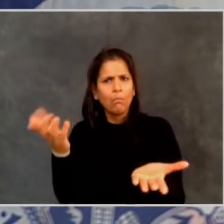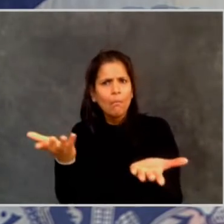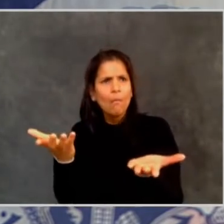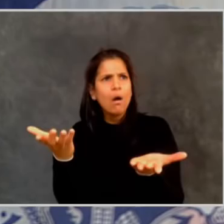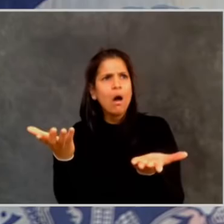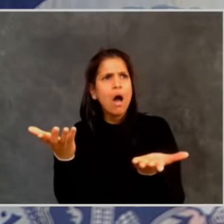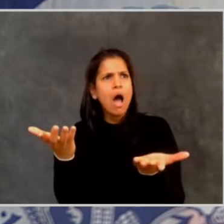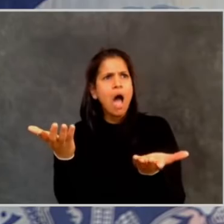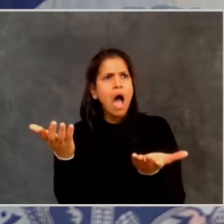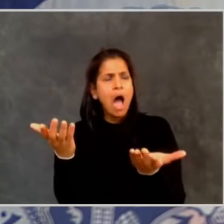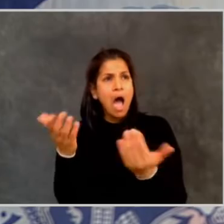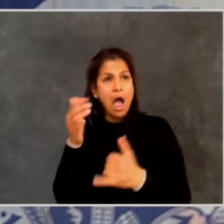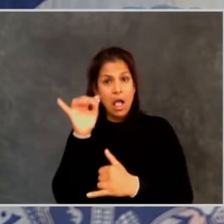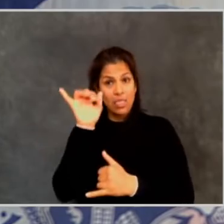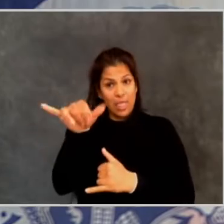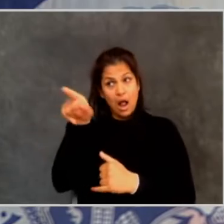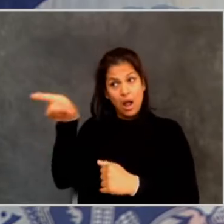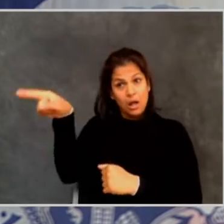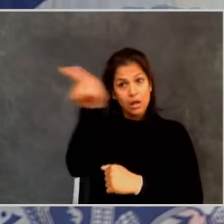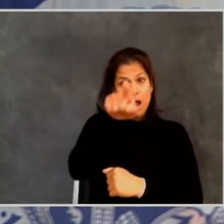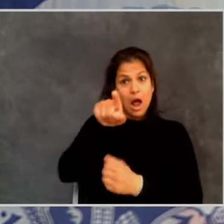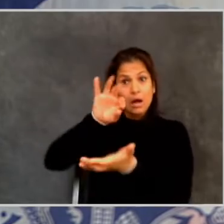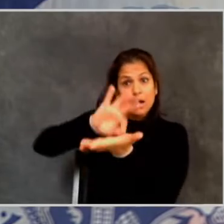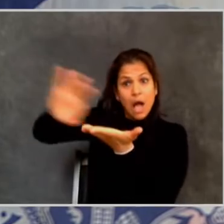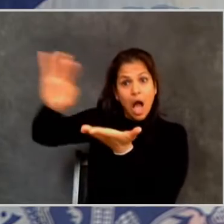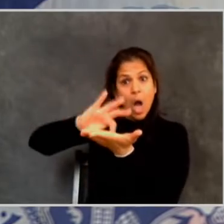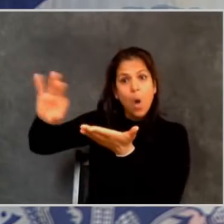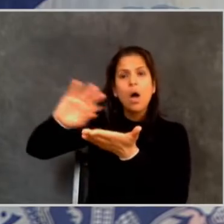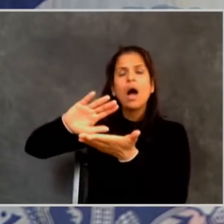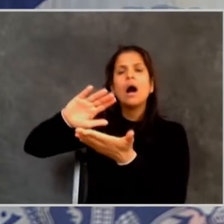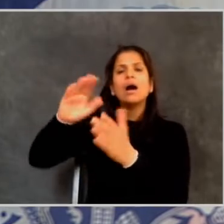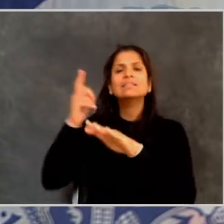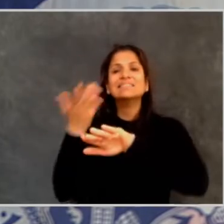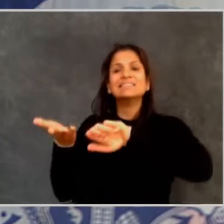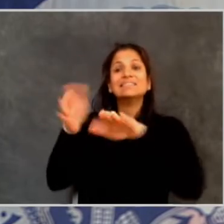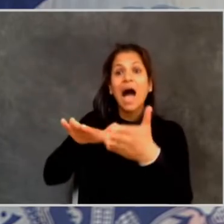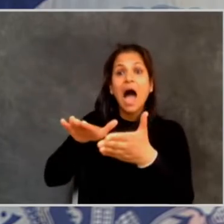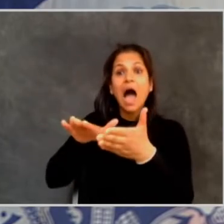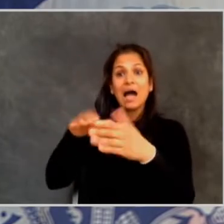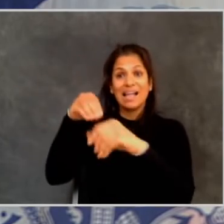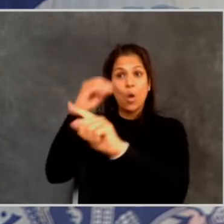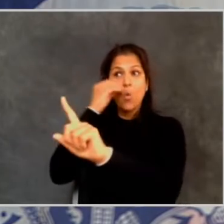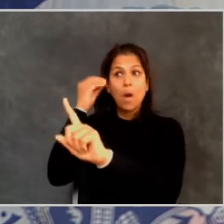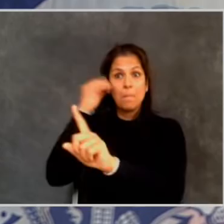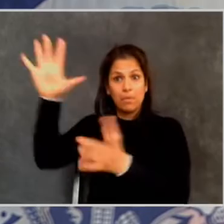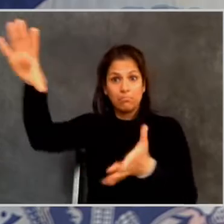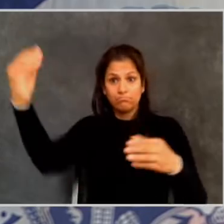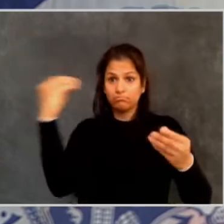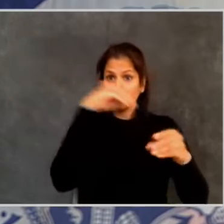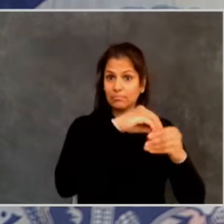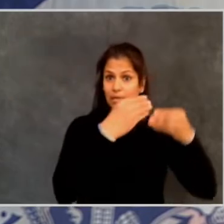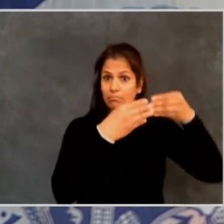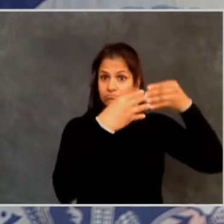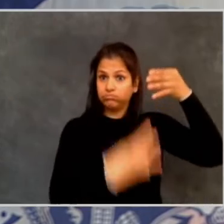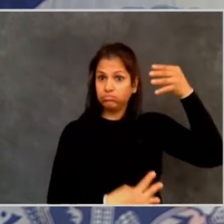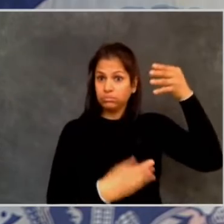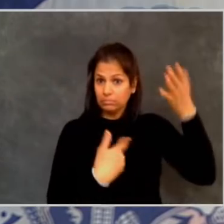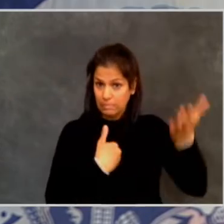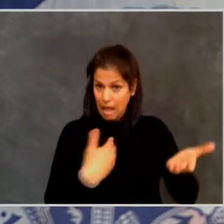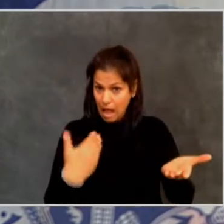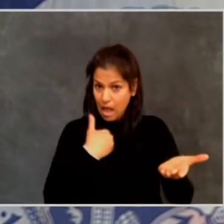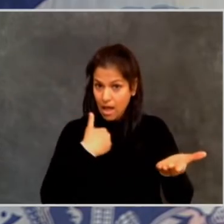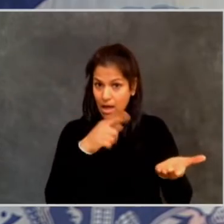struggling to help a loved one, and obviously hoping and praying that something will pass, and then suddenly someone's gone. It's